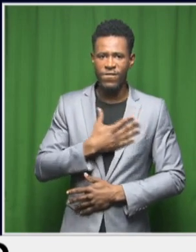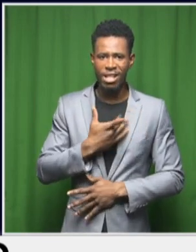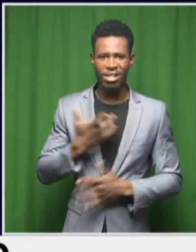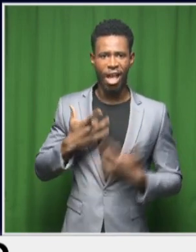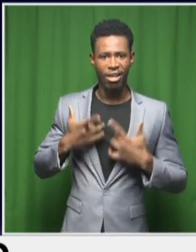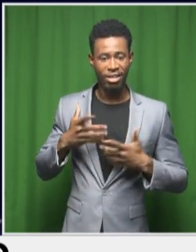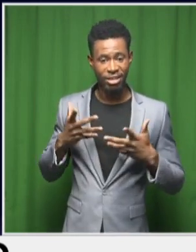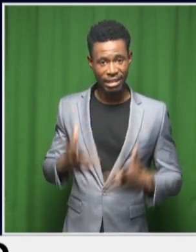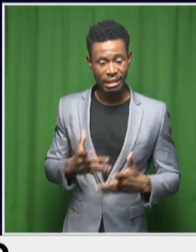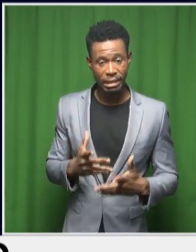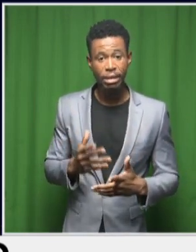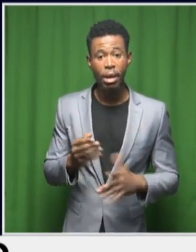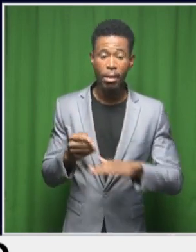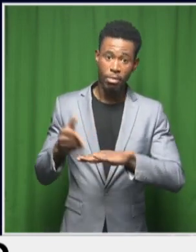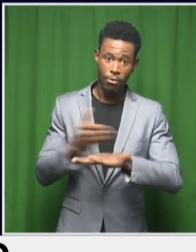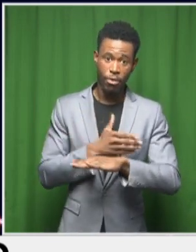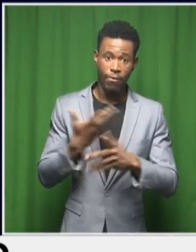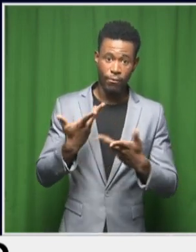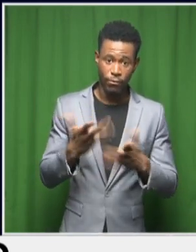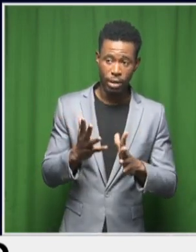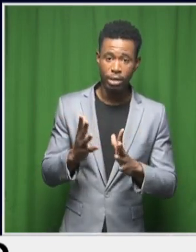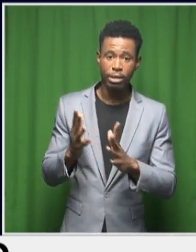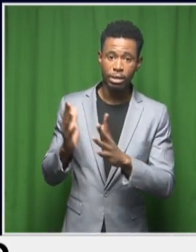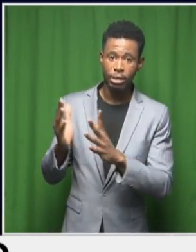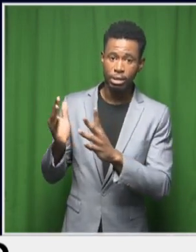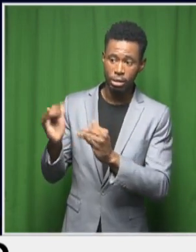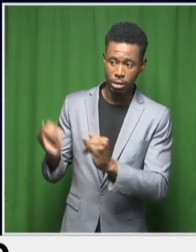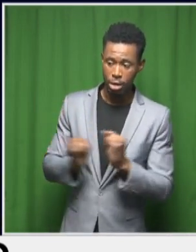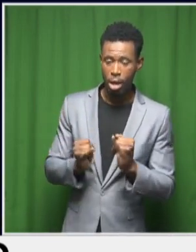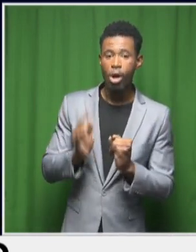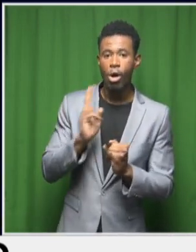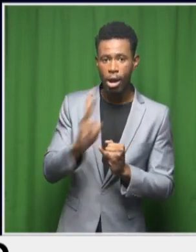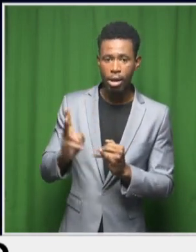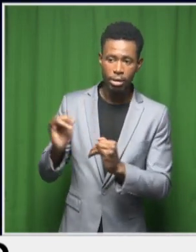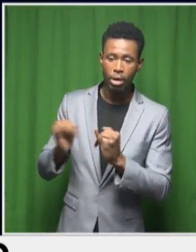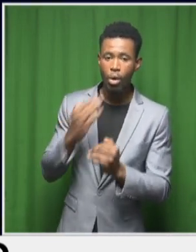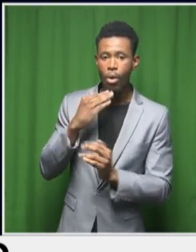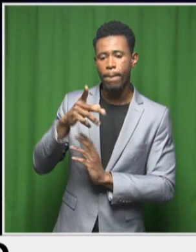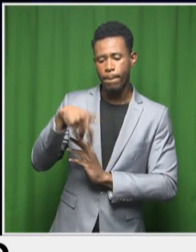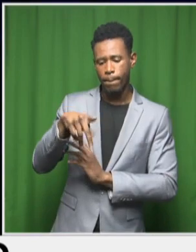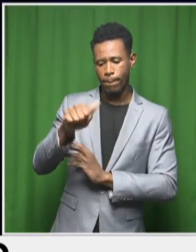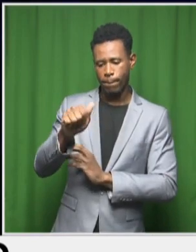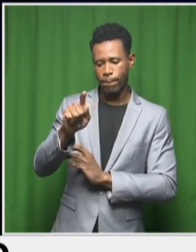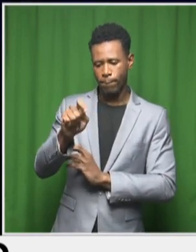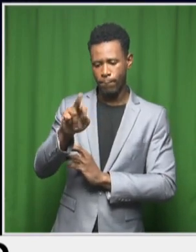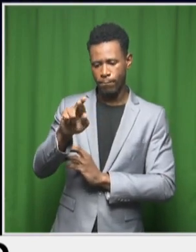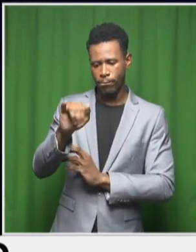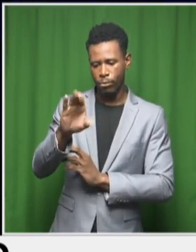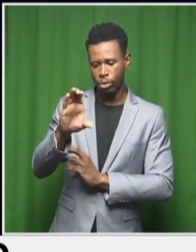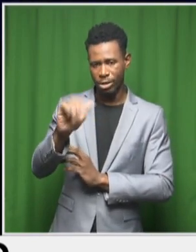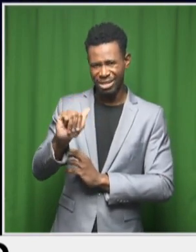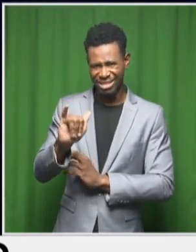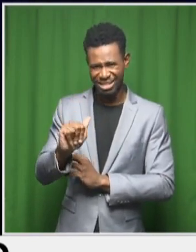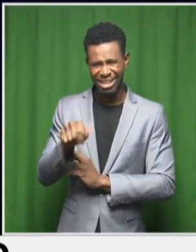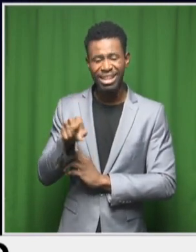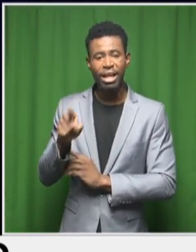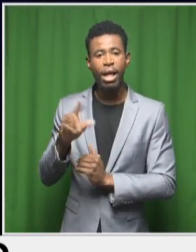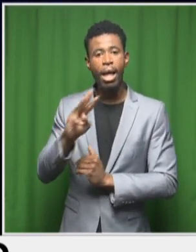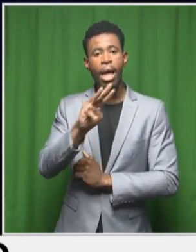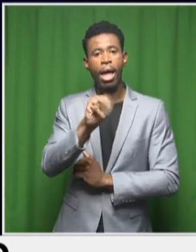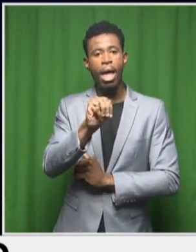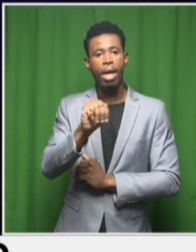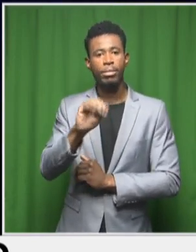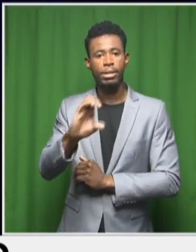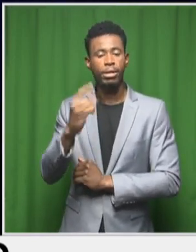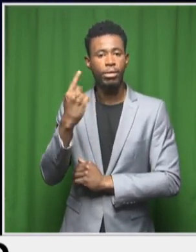we had introduced a little bit earlier, but we're going to reintroduce her onto the program, we've got Patricia van der Ross, the MMC for Community Services and Health, that